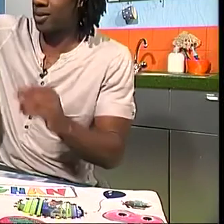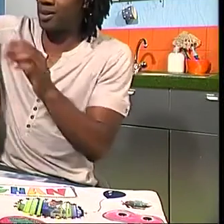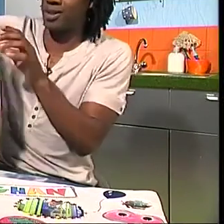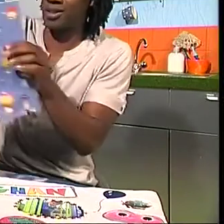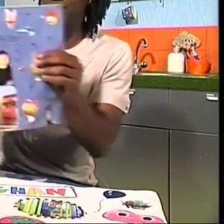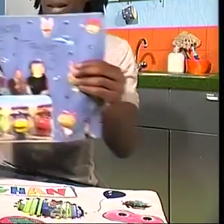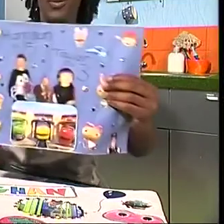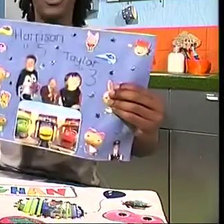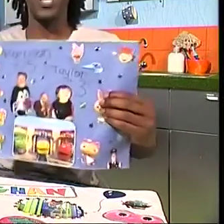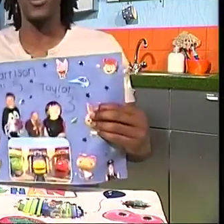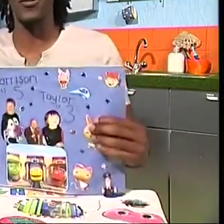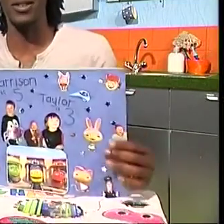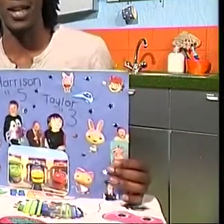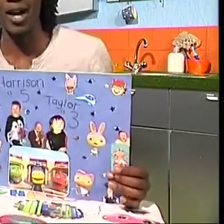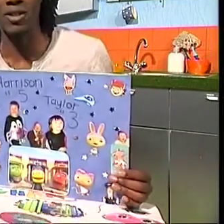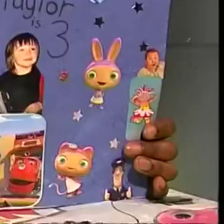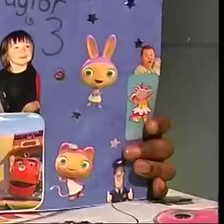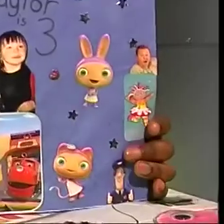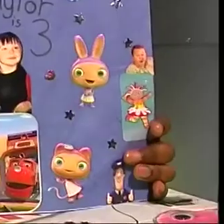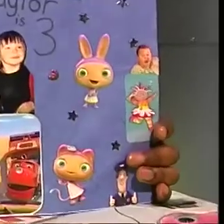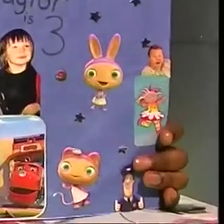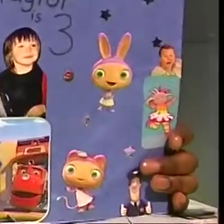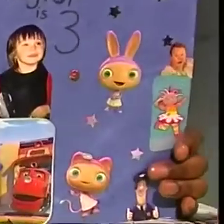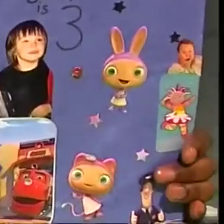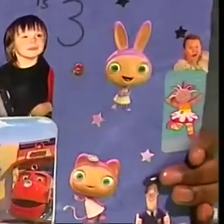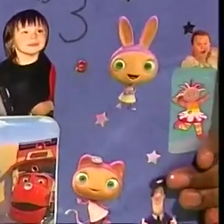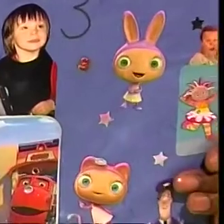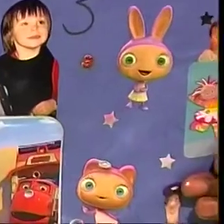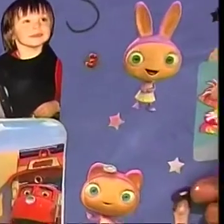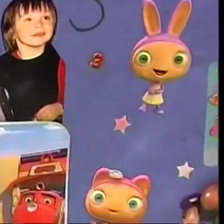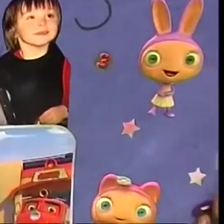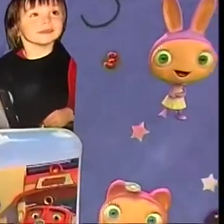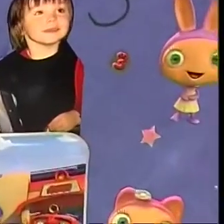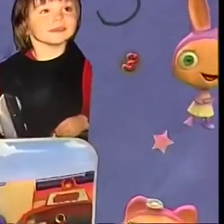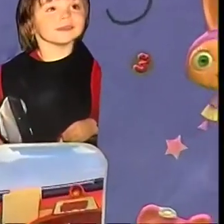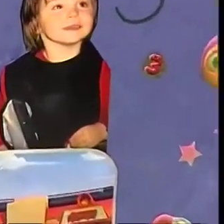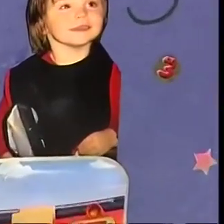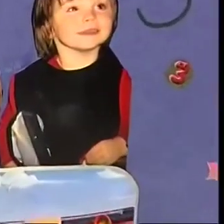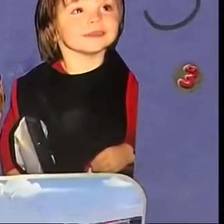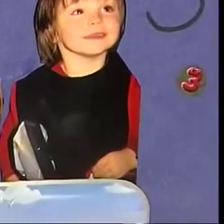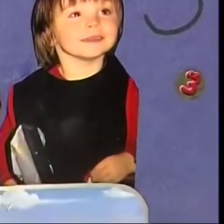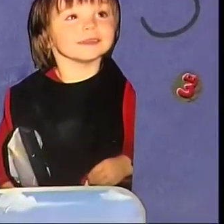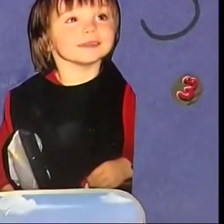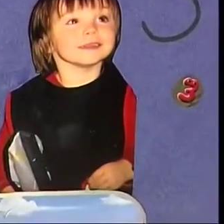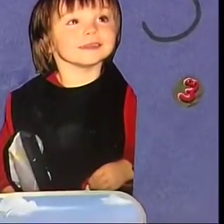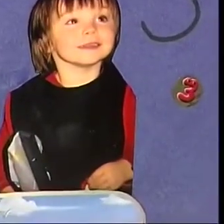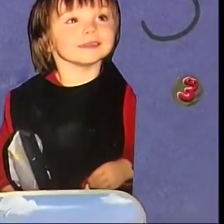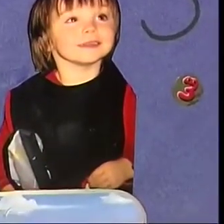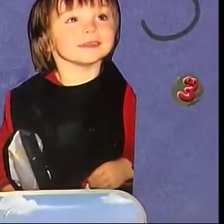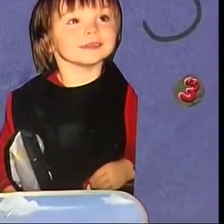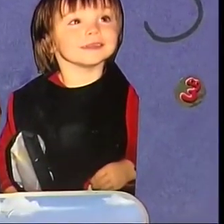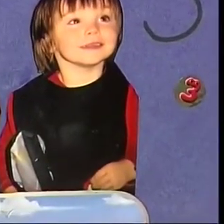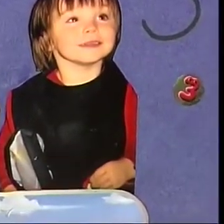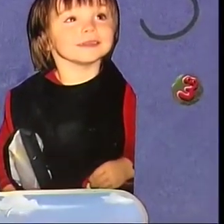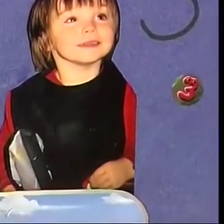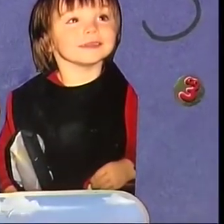on the card. Who else is having fun today? Harrison, are you having fun? I hope so, because you are 5, and Taylor, you are 3 today.